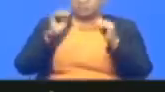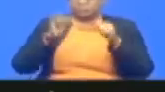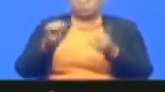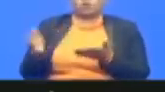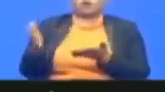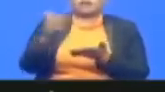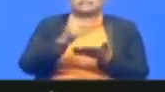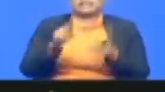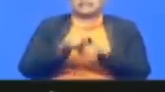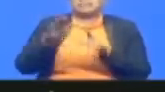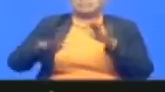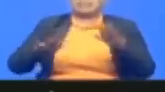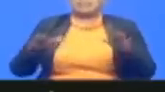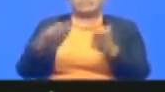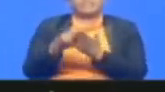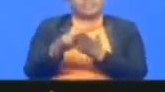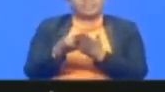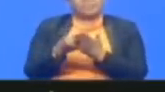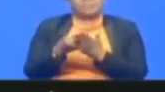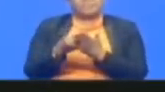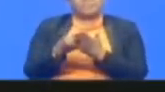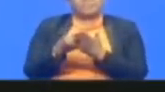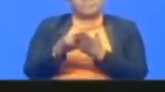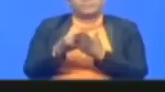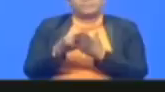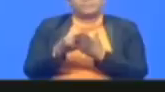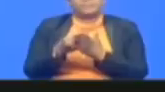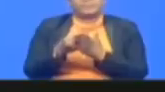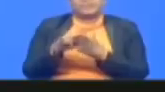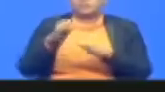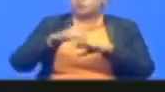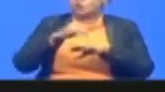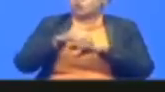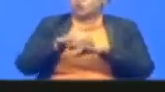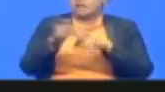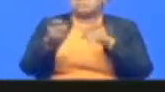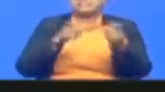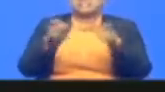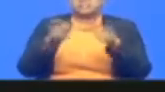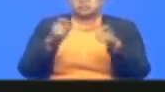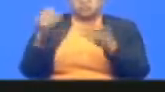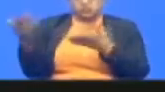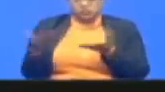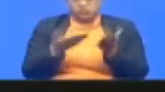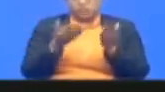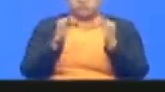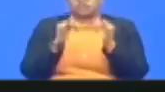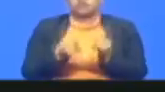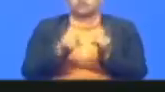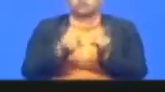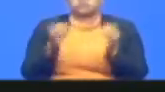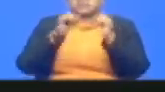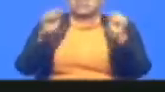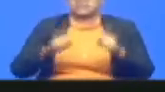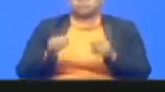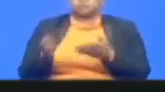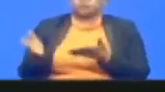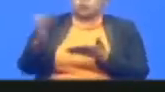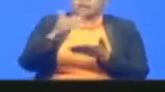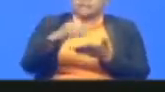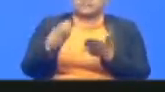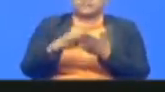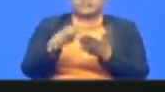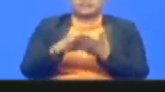as parking revenue. The Sonko-led administration introduced the new internal system to collect levies and fees